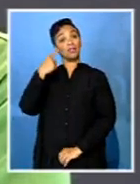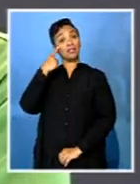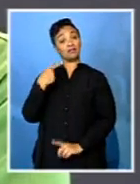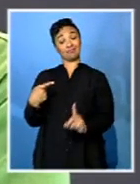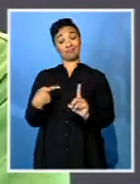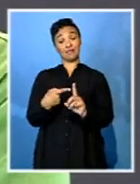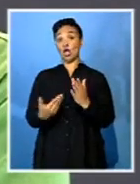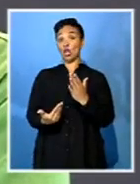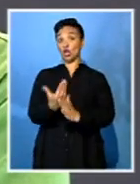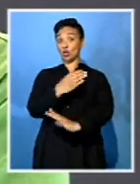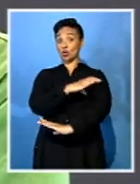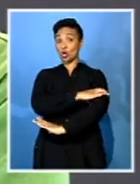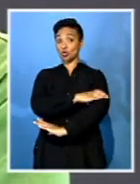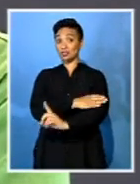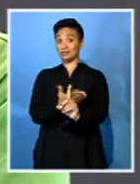with a